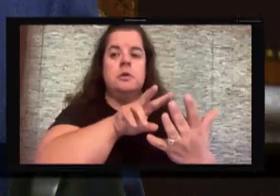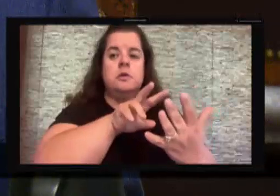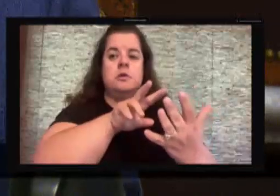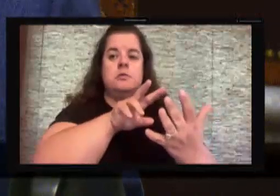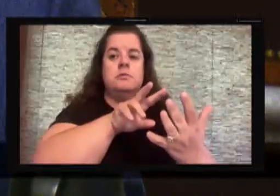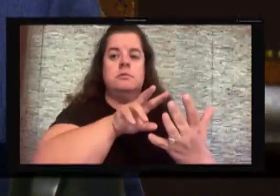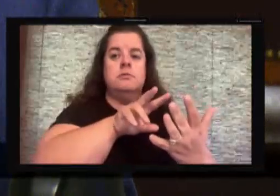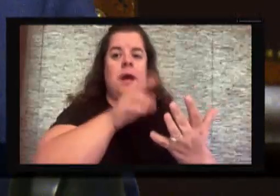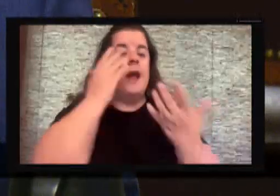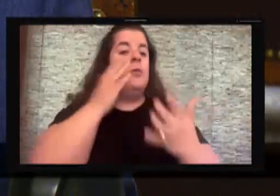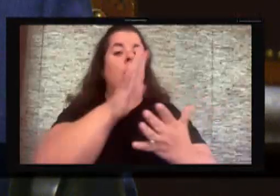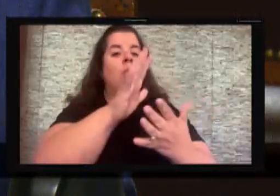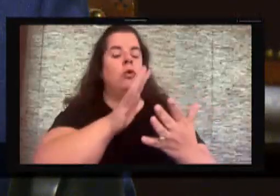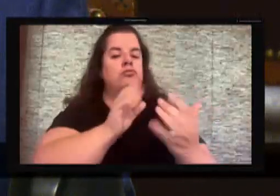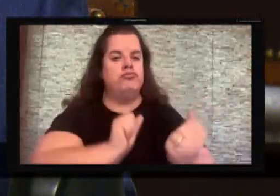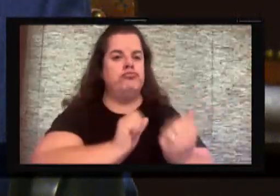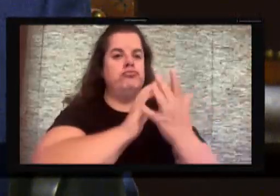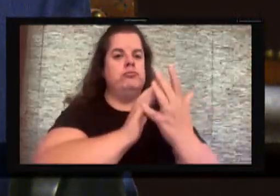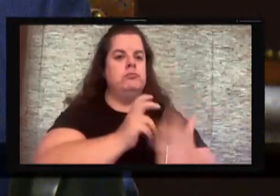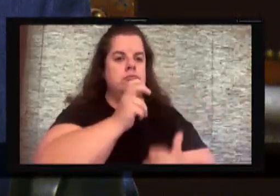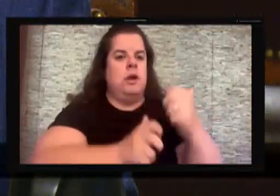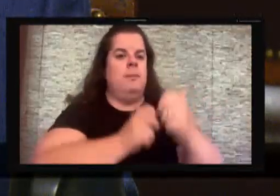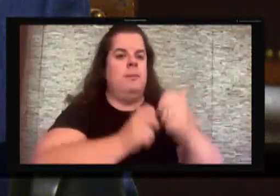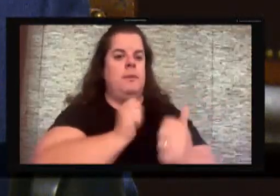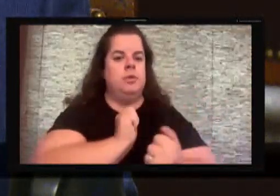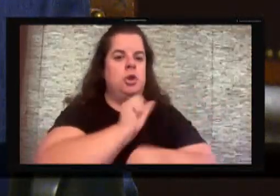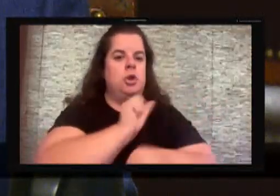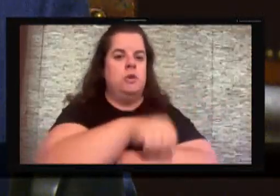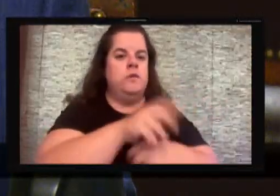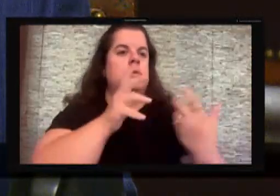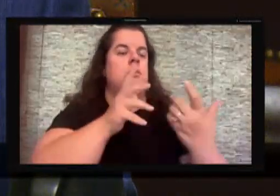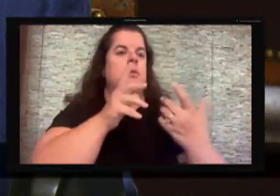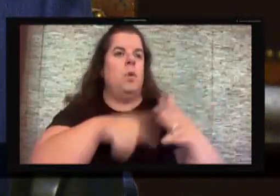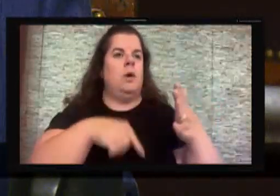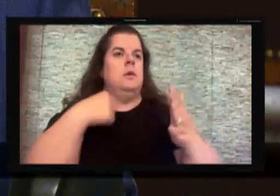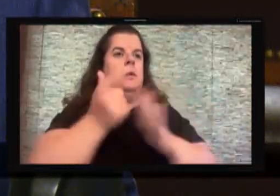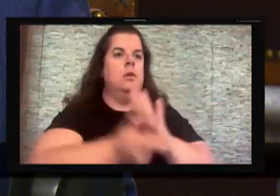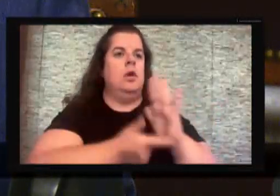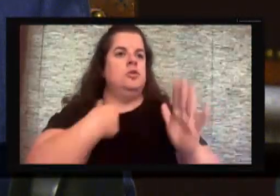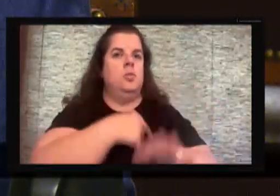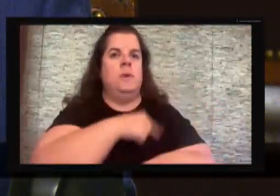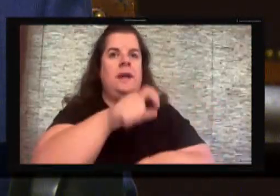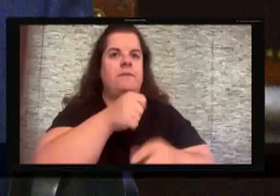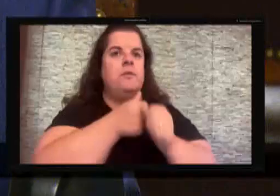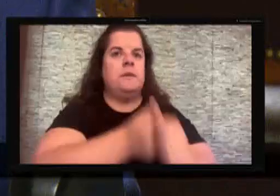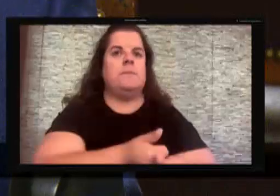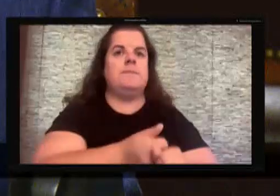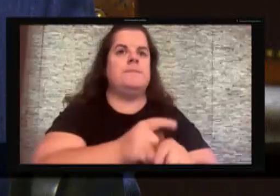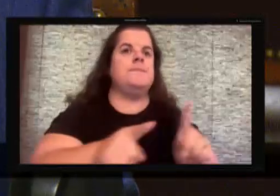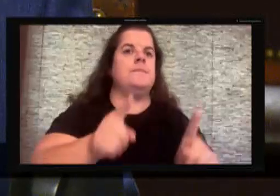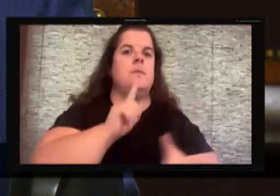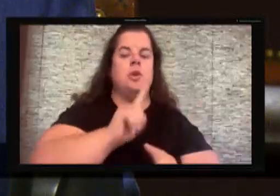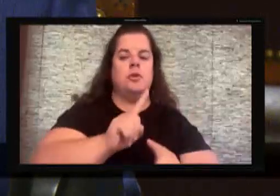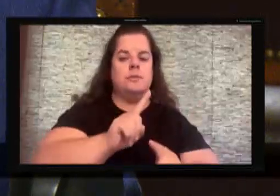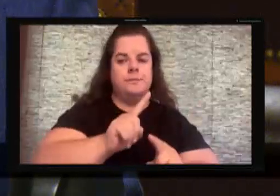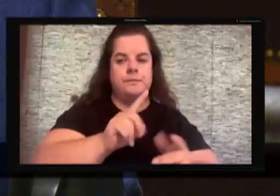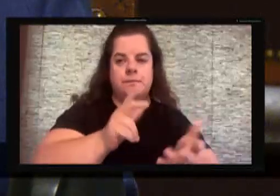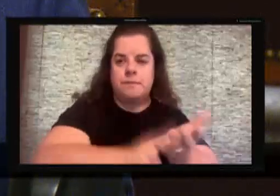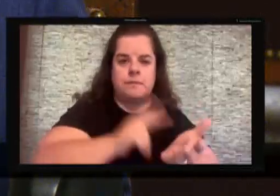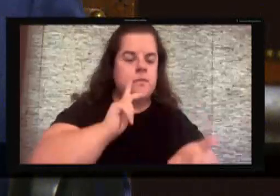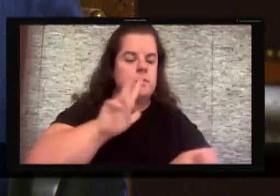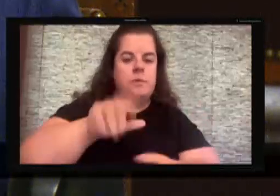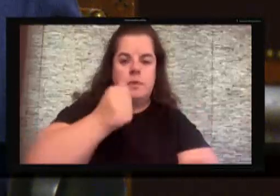exactly what they are and what stipulations that we have to go by. But for sure to sign on for 5 years, and